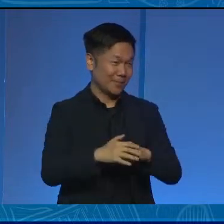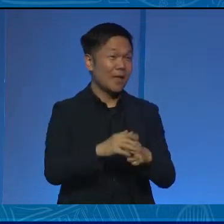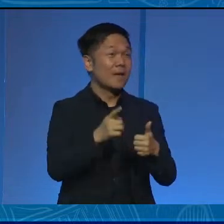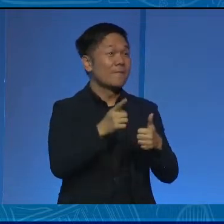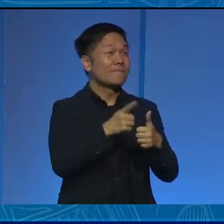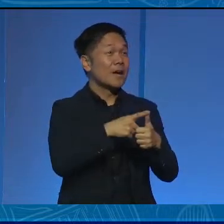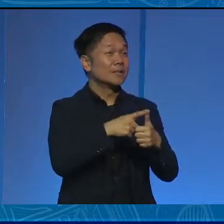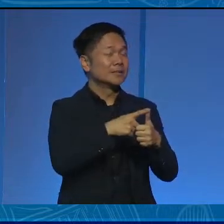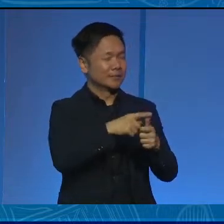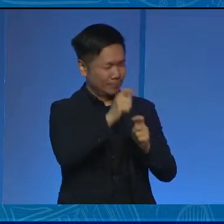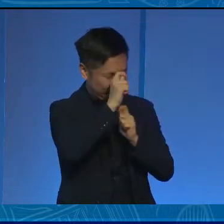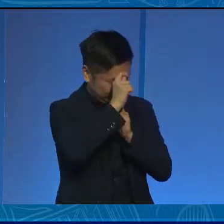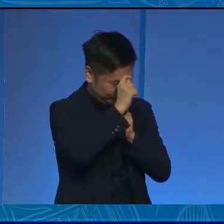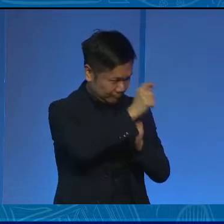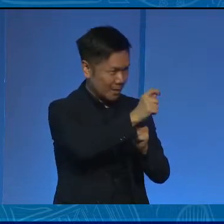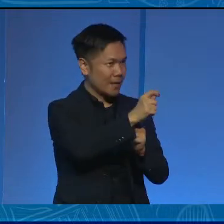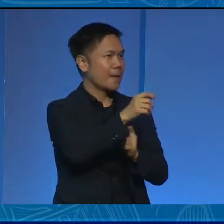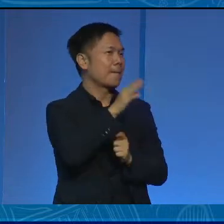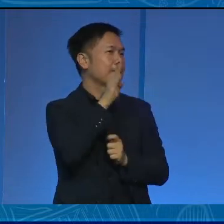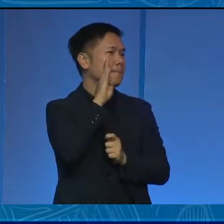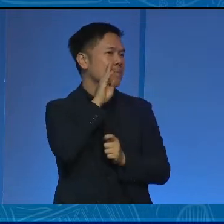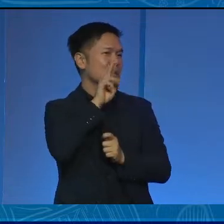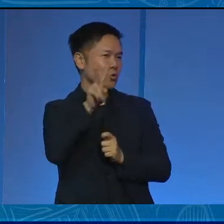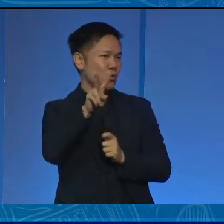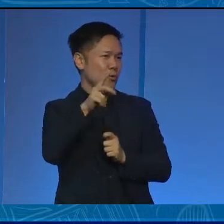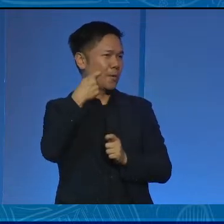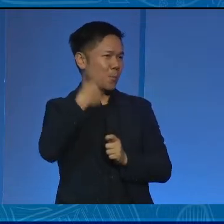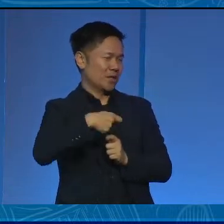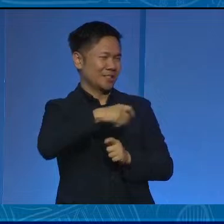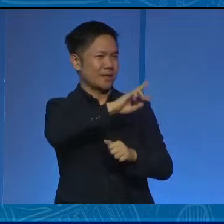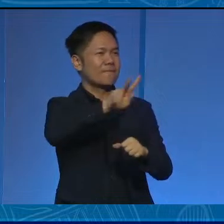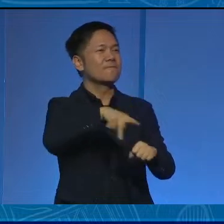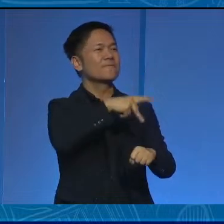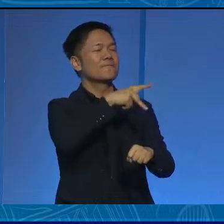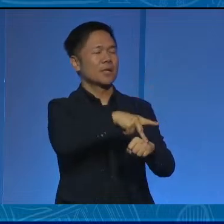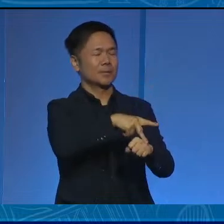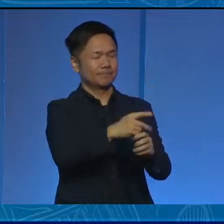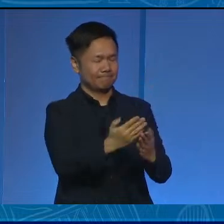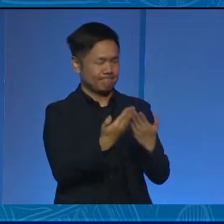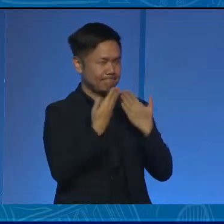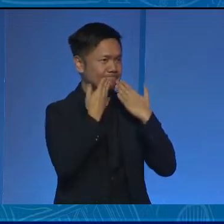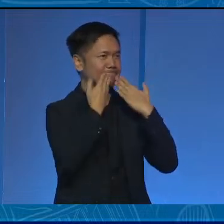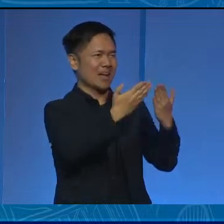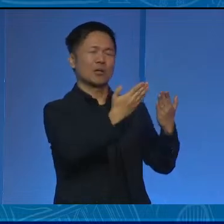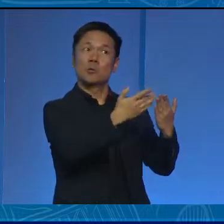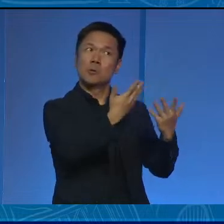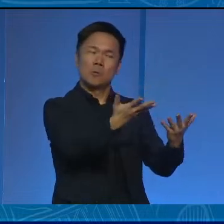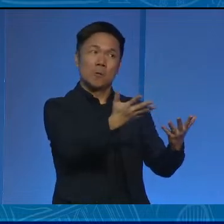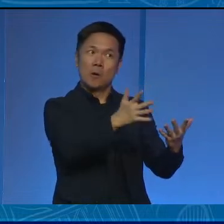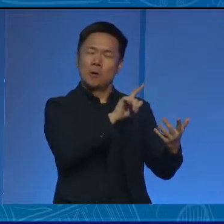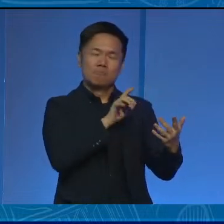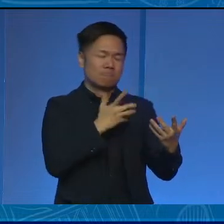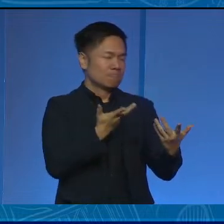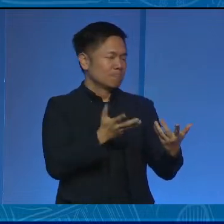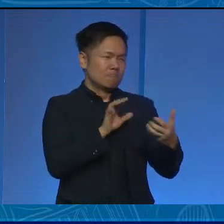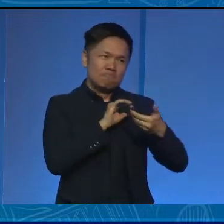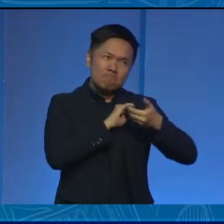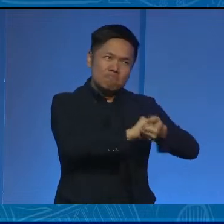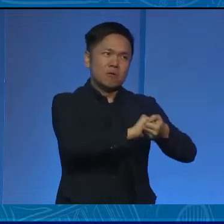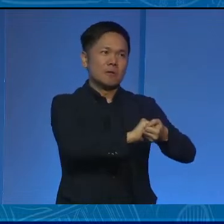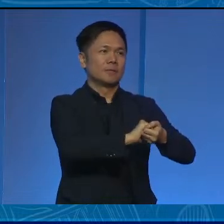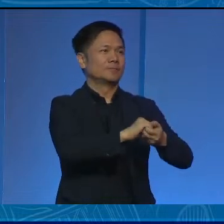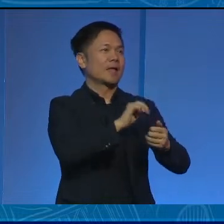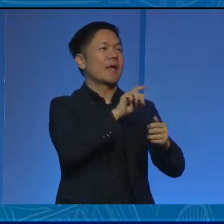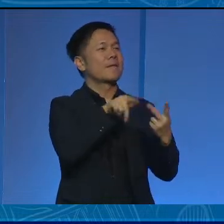His Excellency President Ferdinand Marcos Jr. for his personal interest and engagement, and the Government